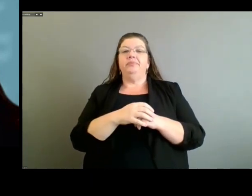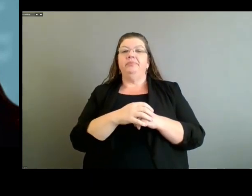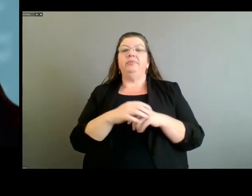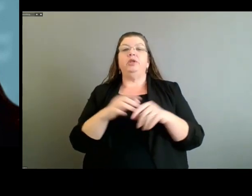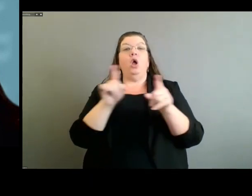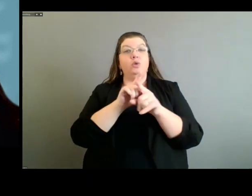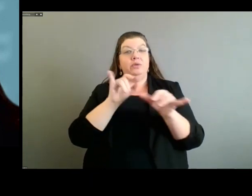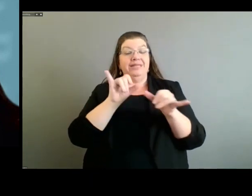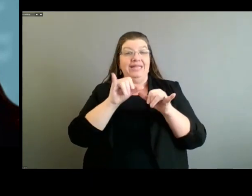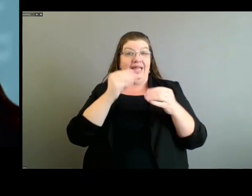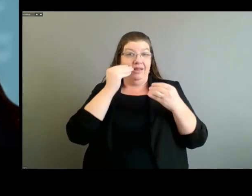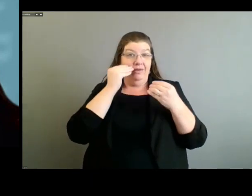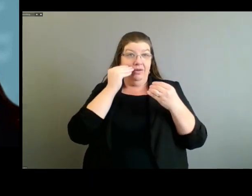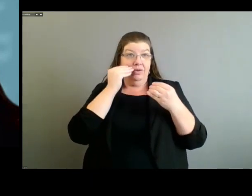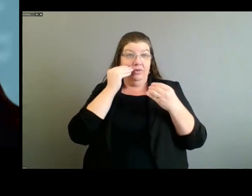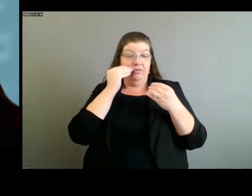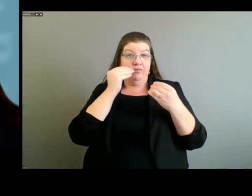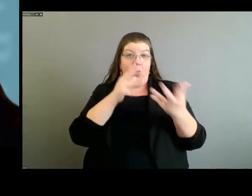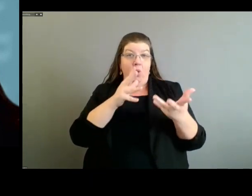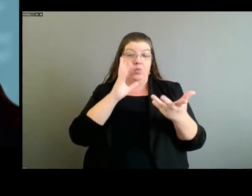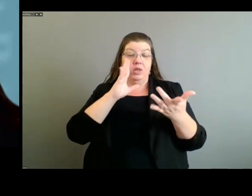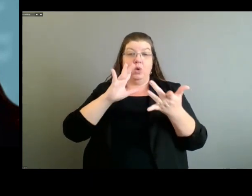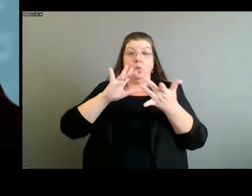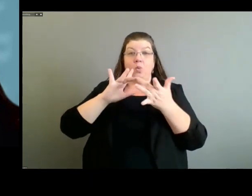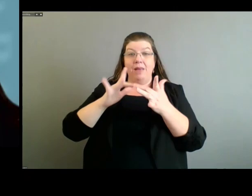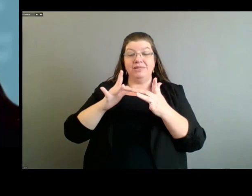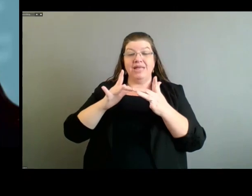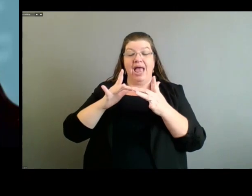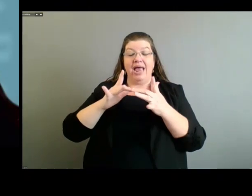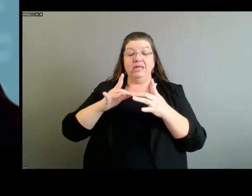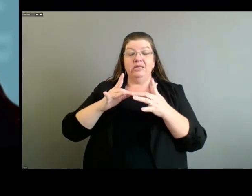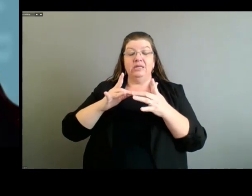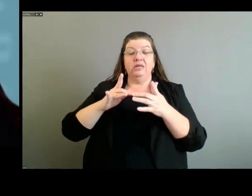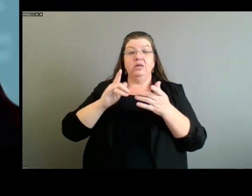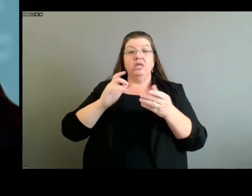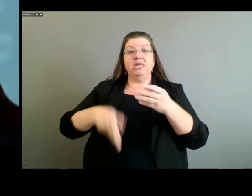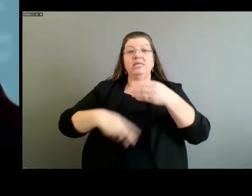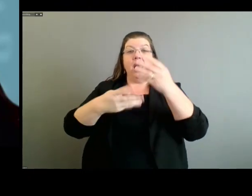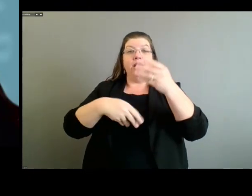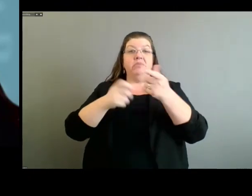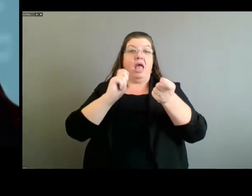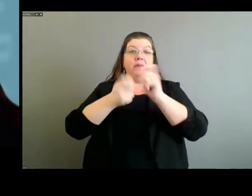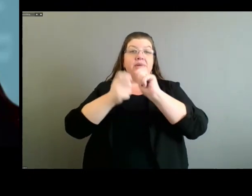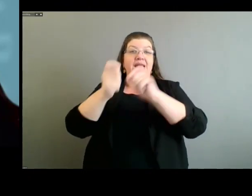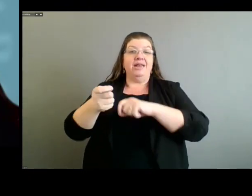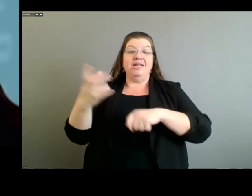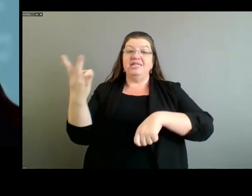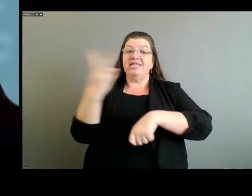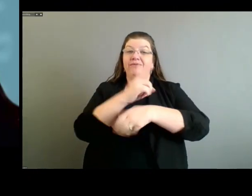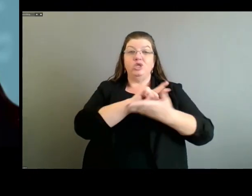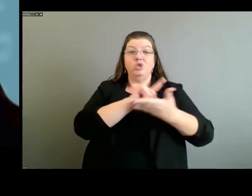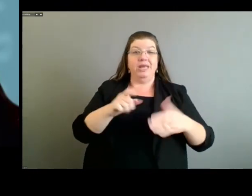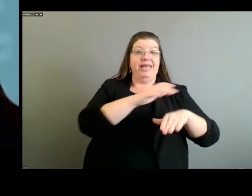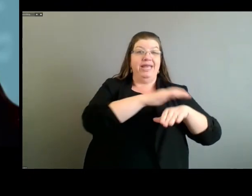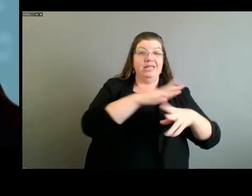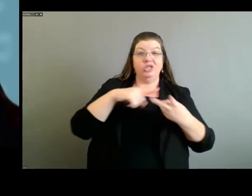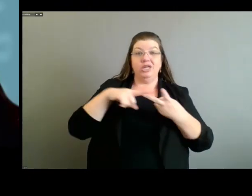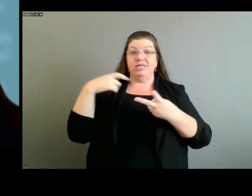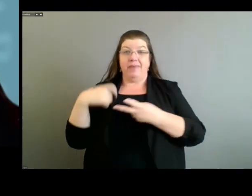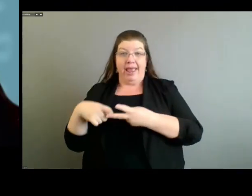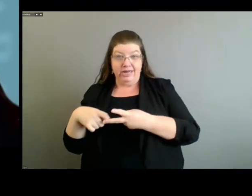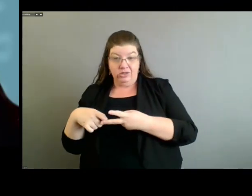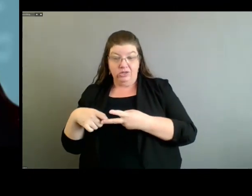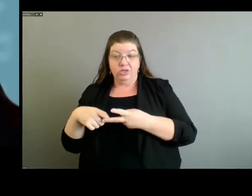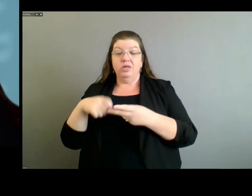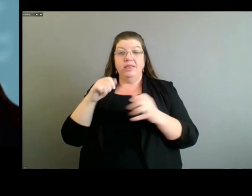informed, the website is updated 7 days a week in English and Spanish, and you can